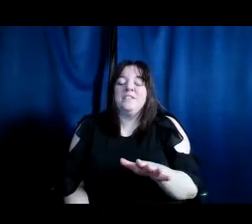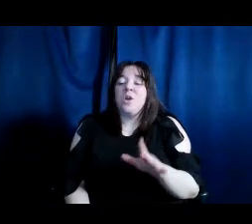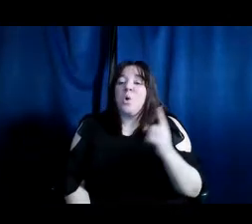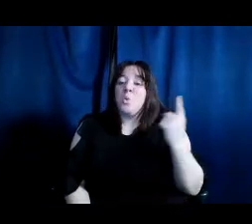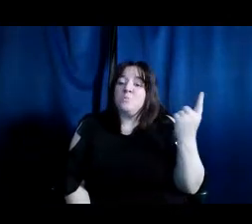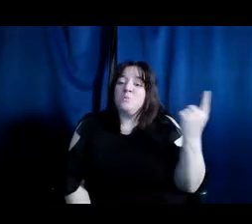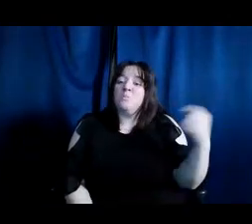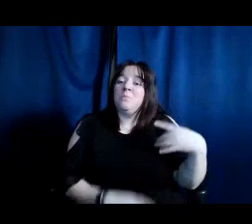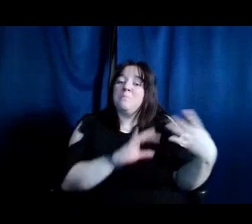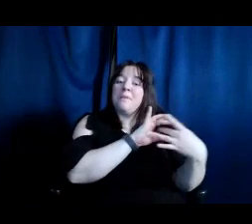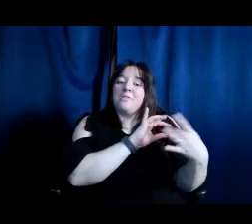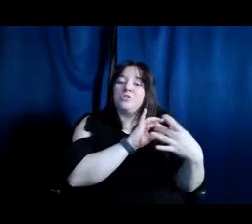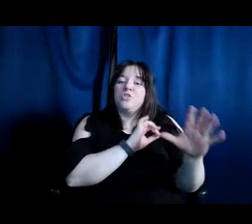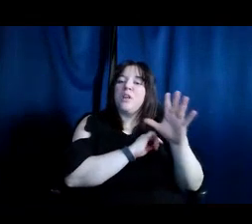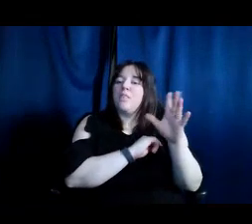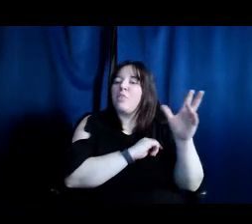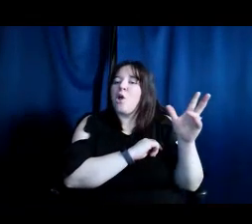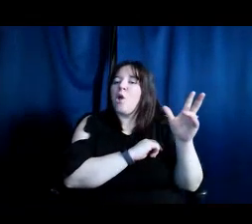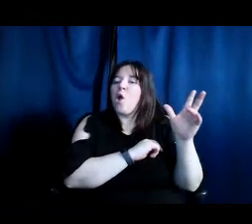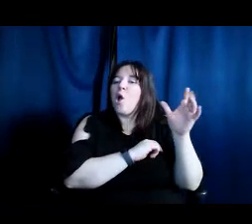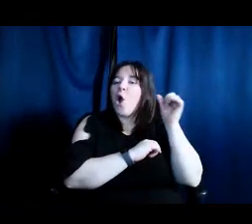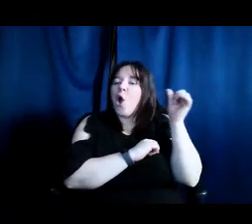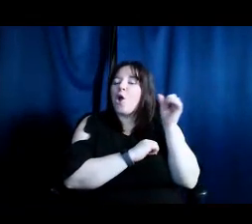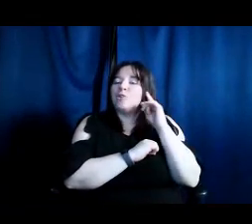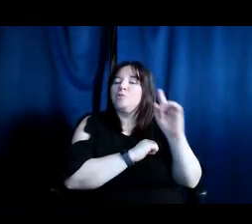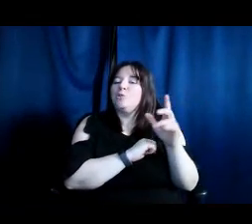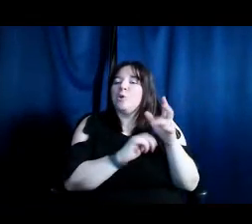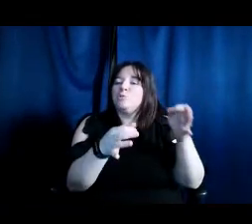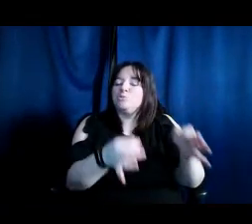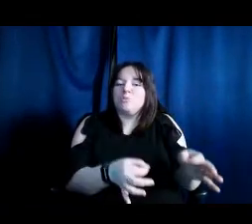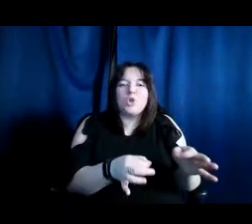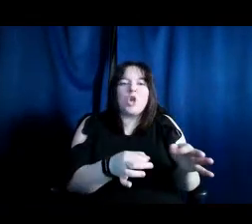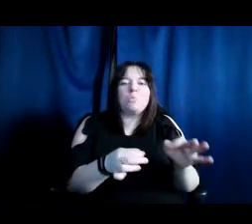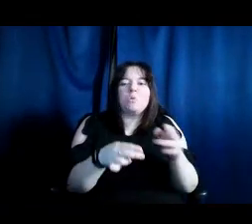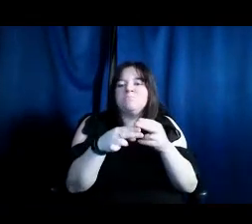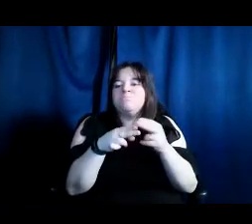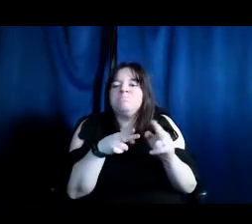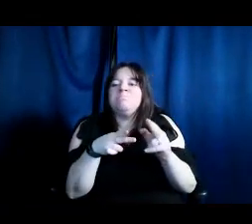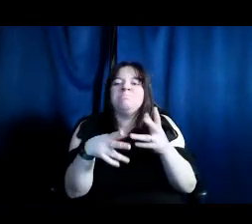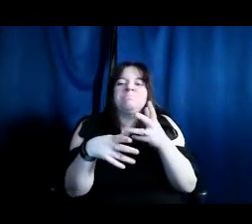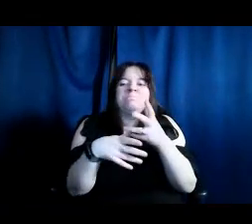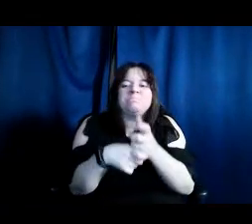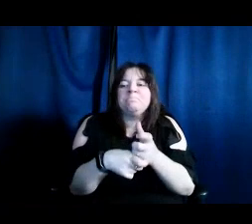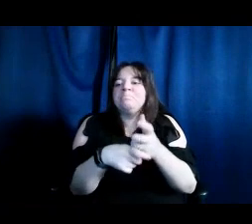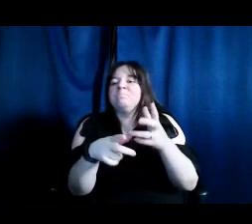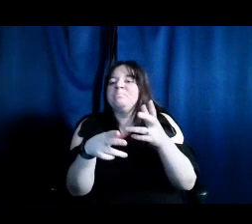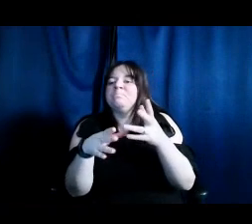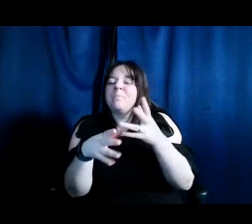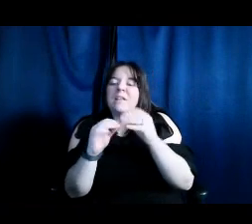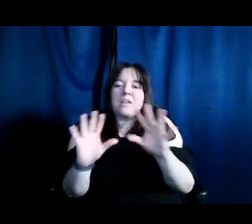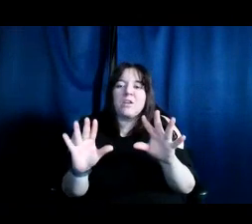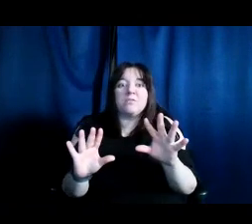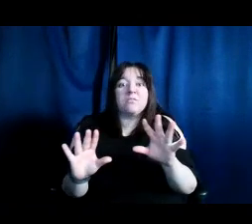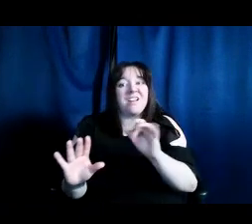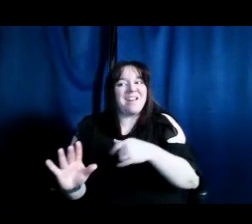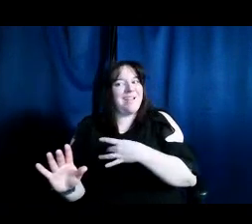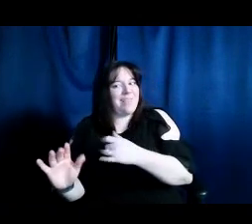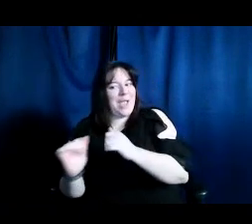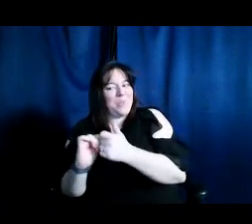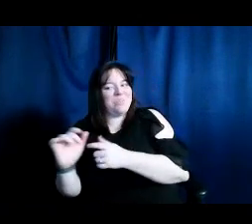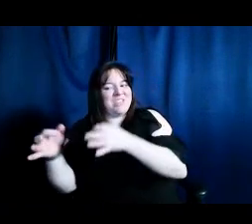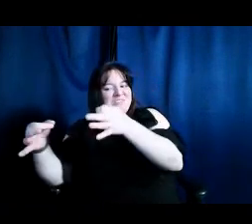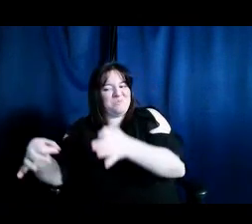description. The description was concise and clear. I like how they described the logo at the end.